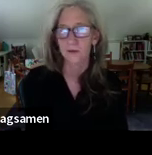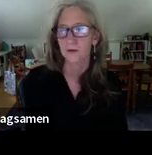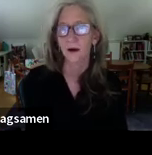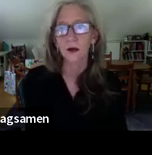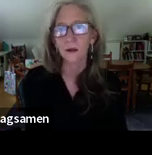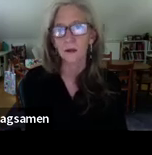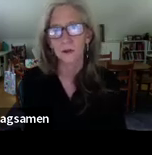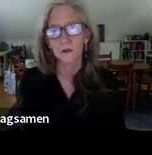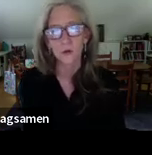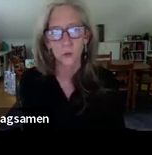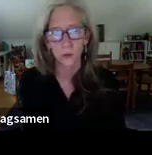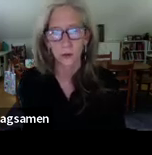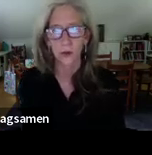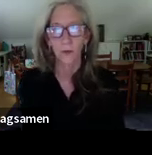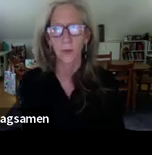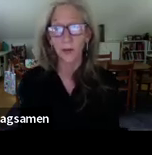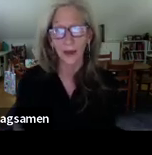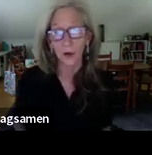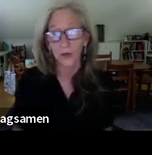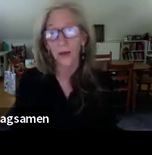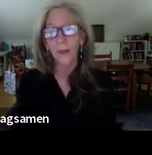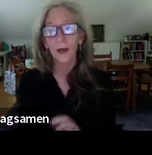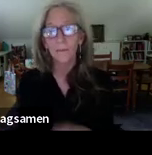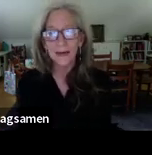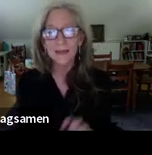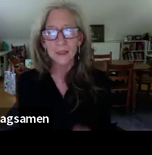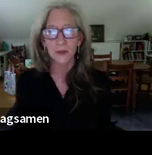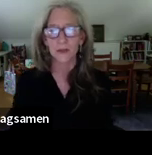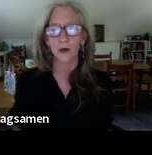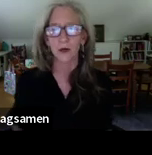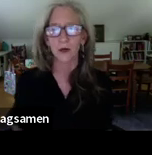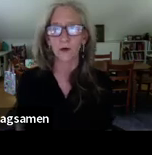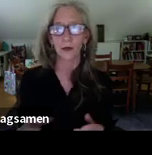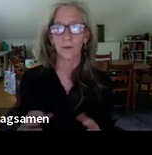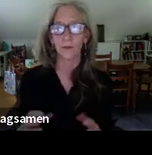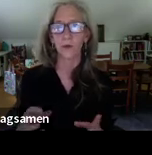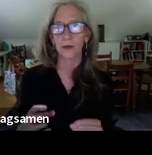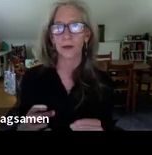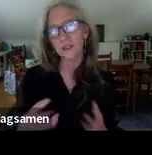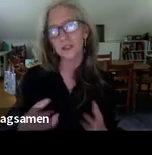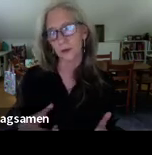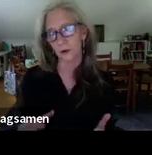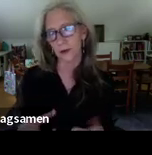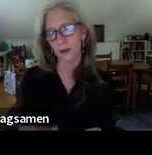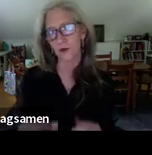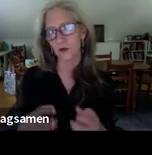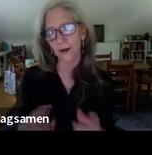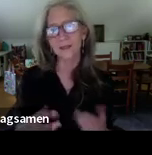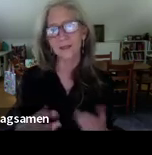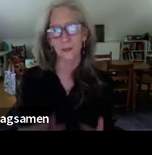technology, arts, psychology, social work, public health, many disciplines that create both an interdisciplinary